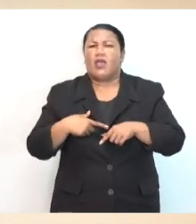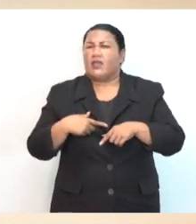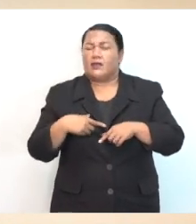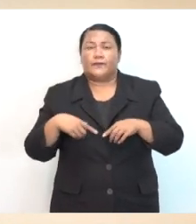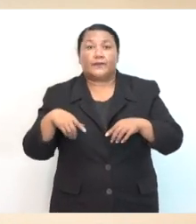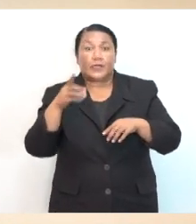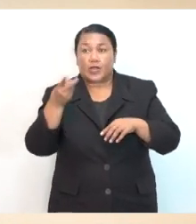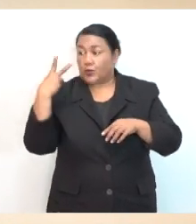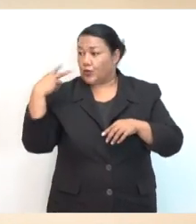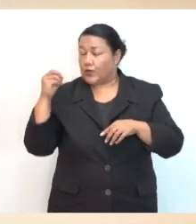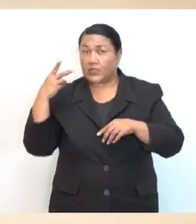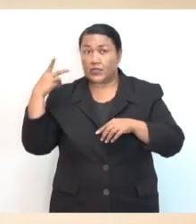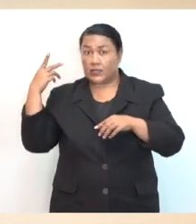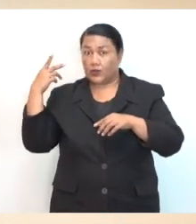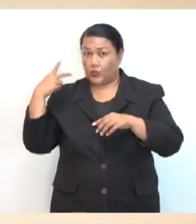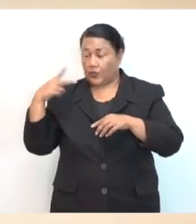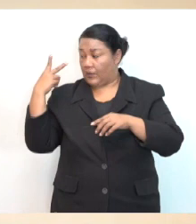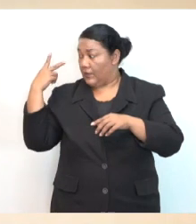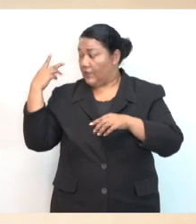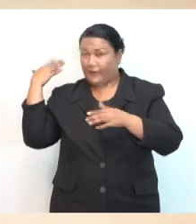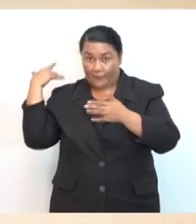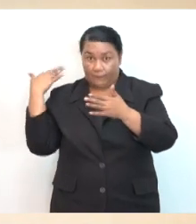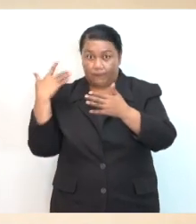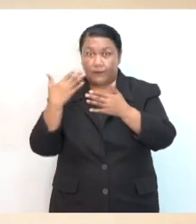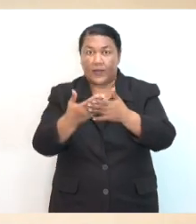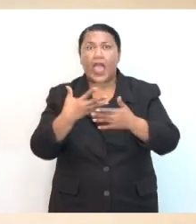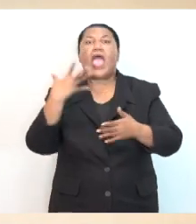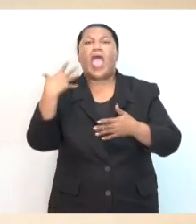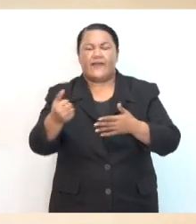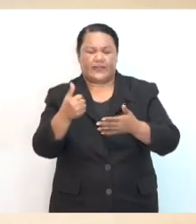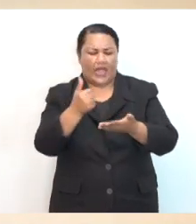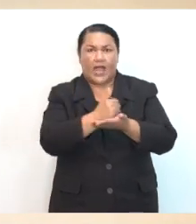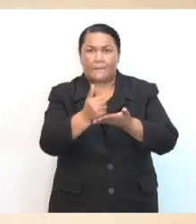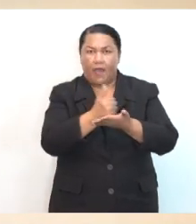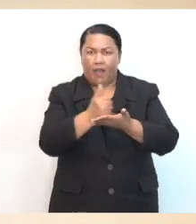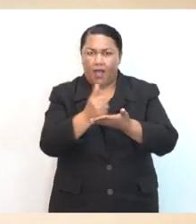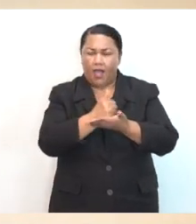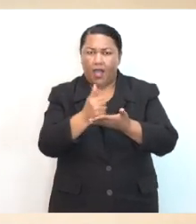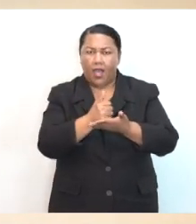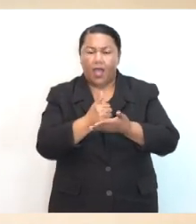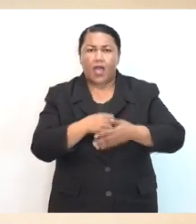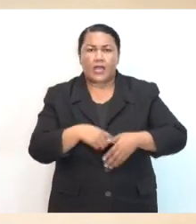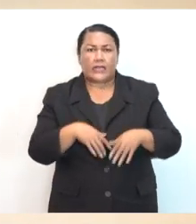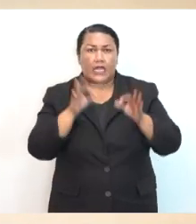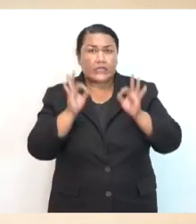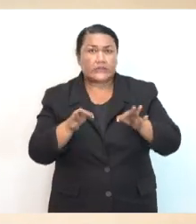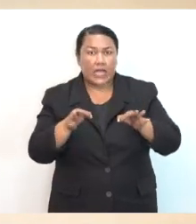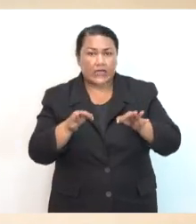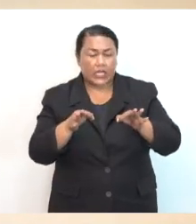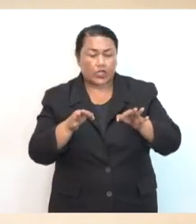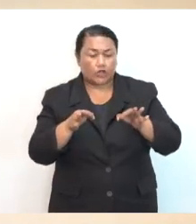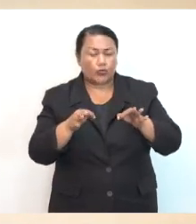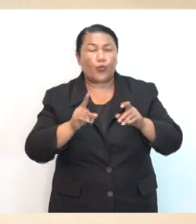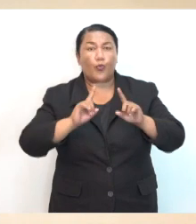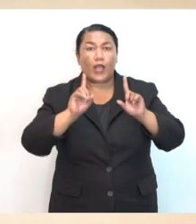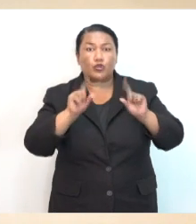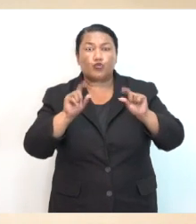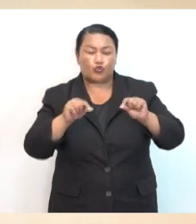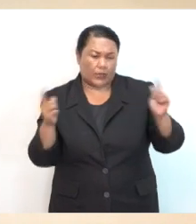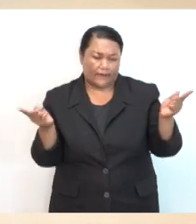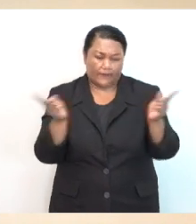and they decided to amend the standing orders because they had the numbers. And they decided to amend so many laws. fast-track under Standing